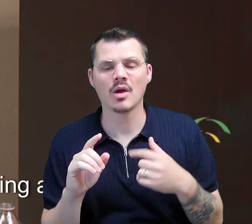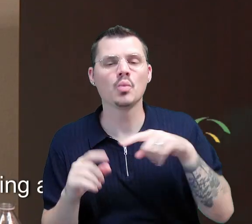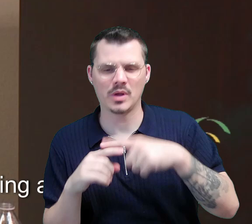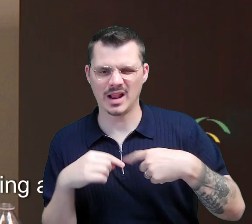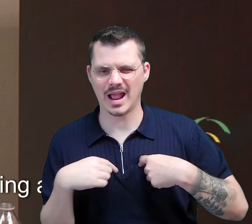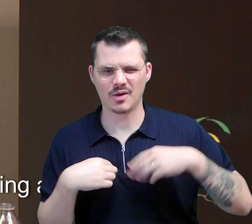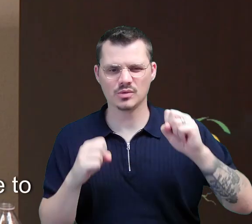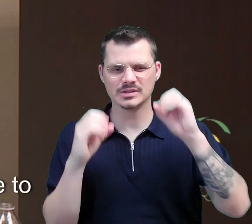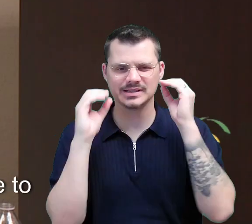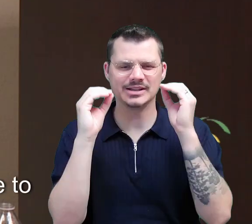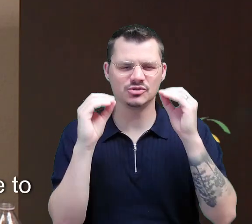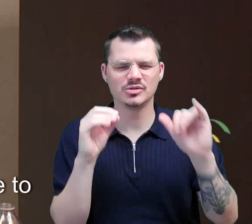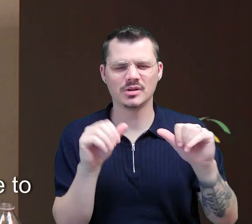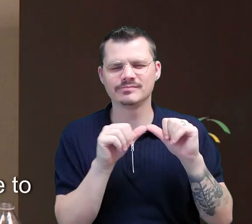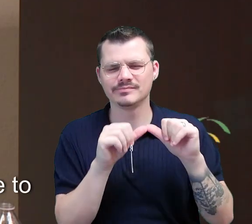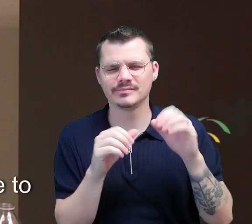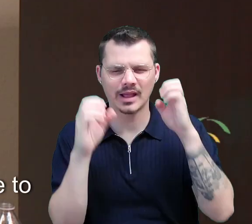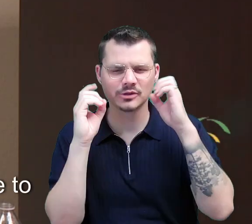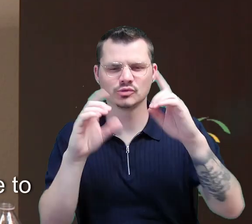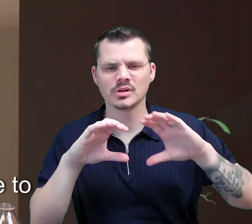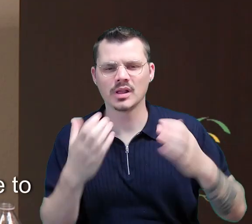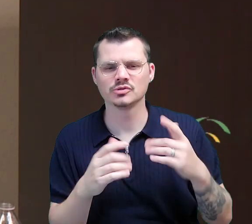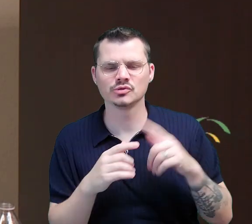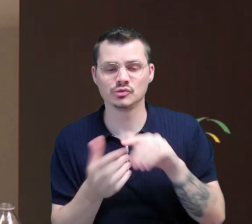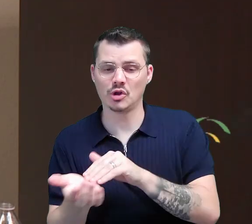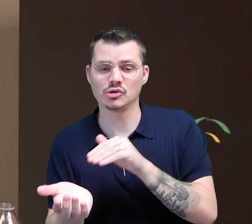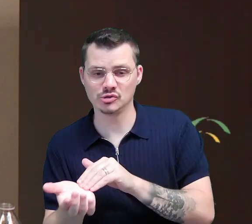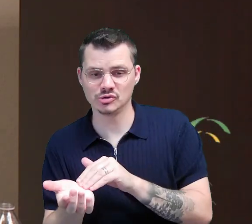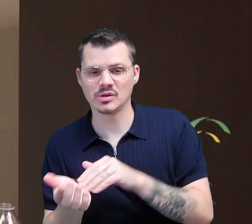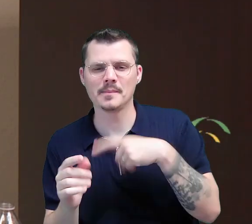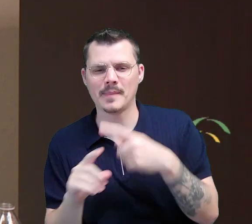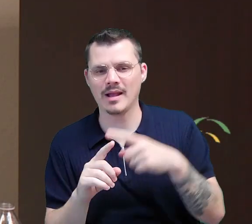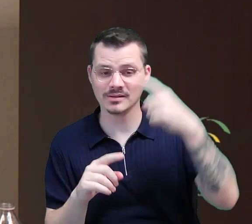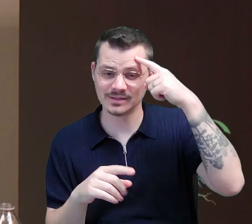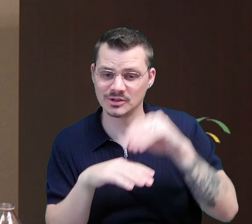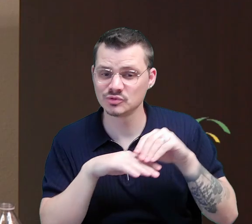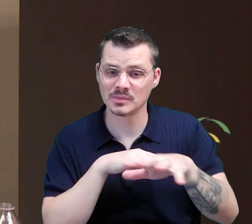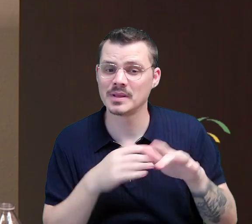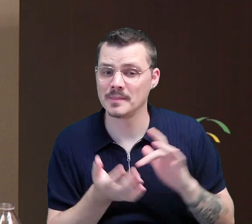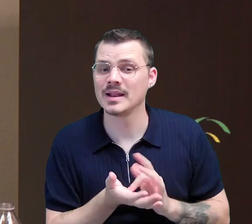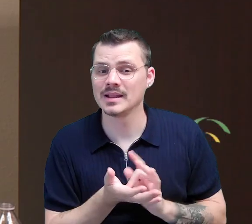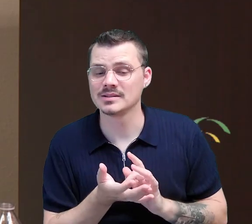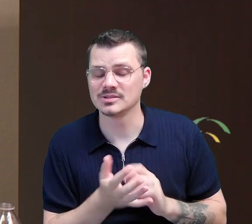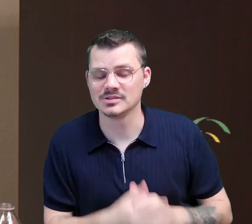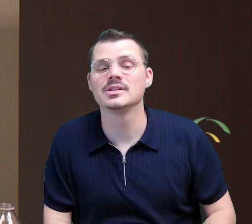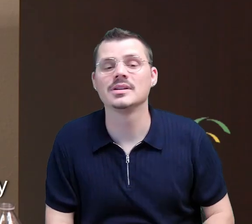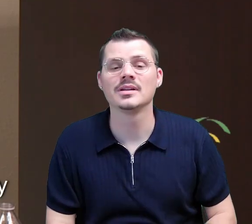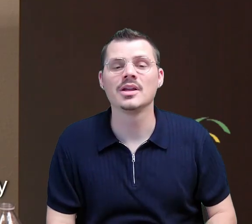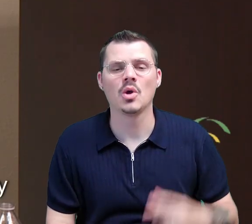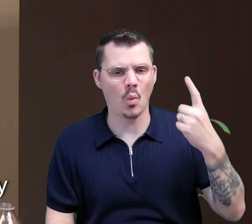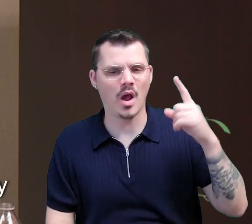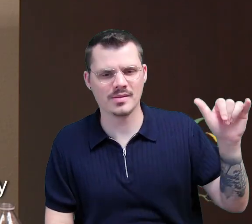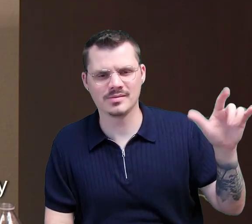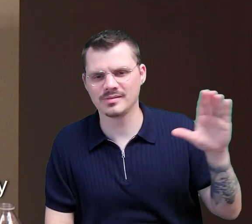going, when I was teaching a continuing medical education course to physicians about psychotropic medicines,